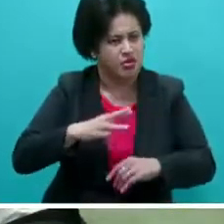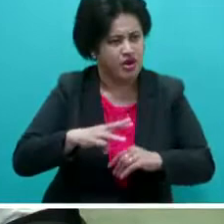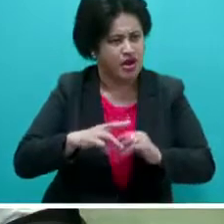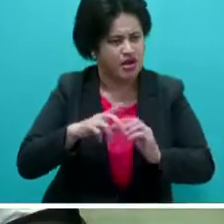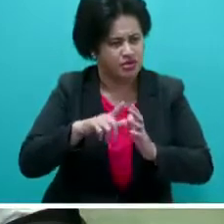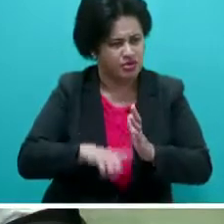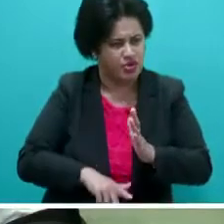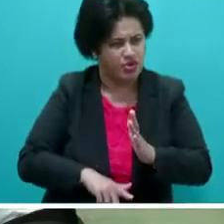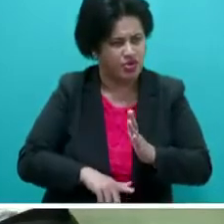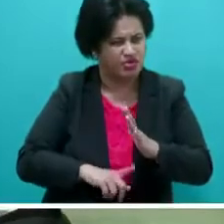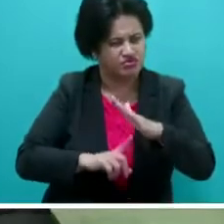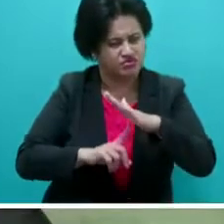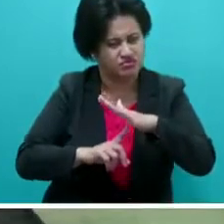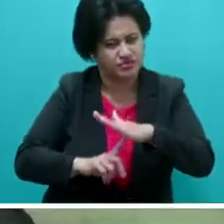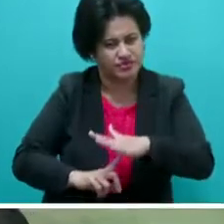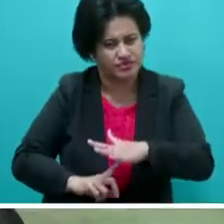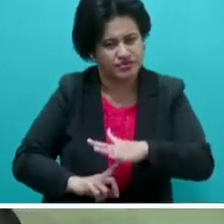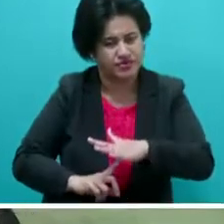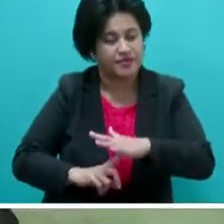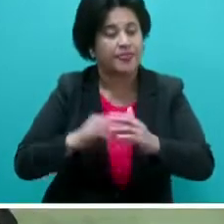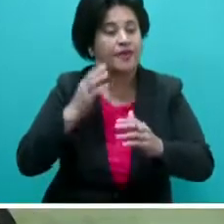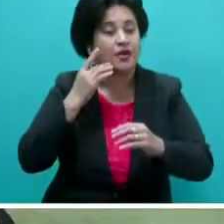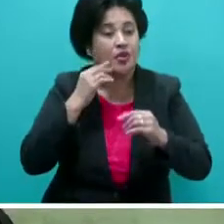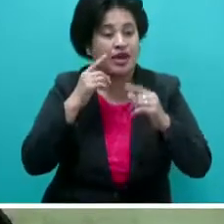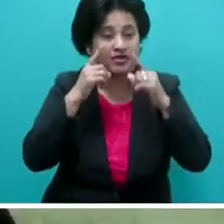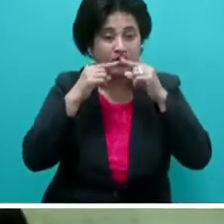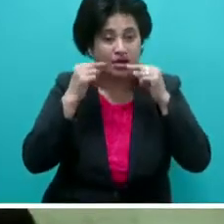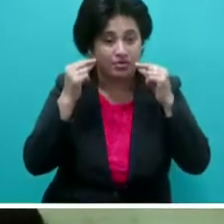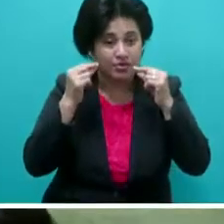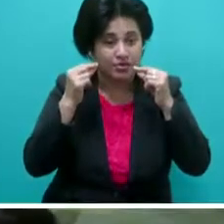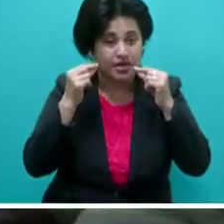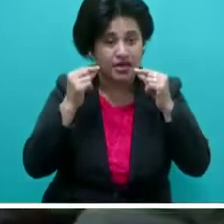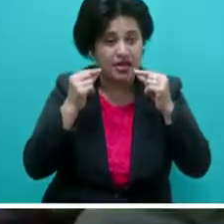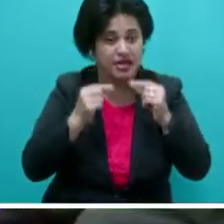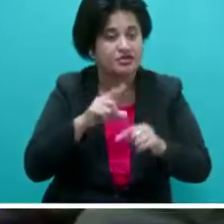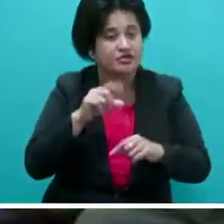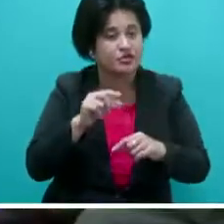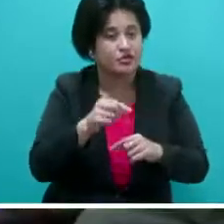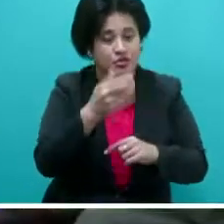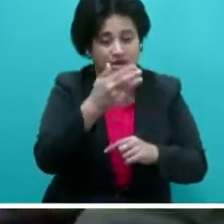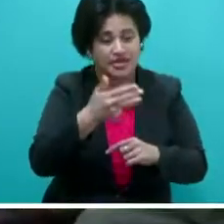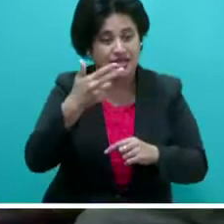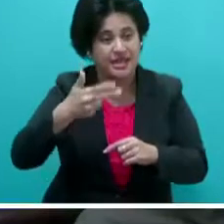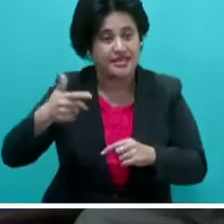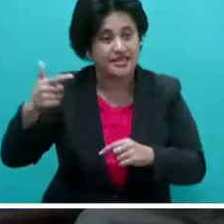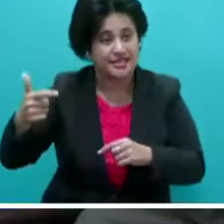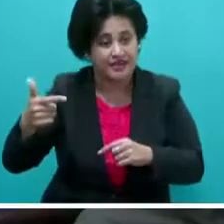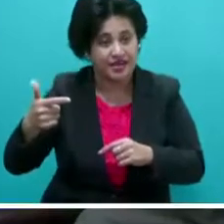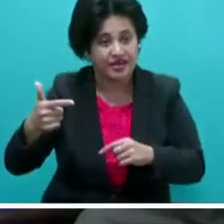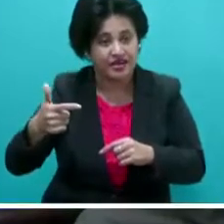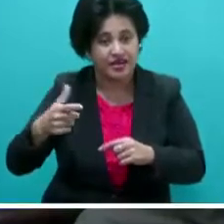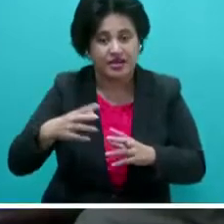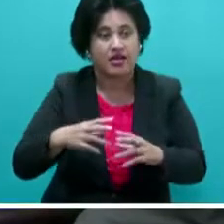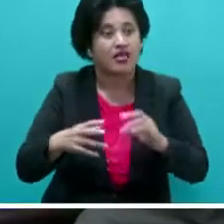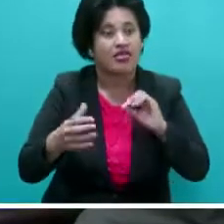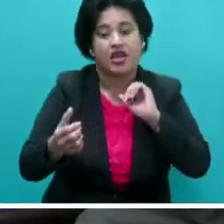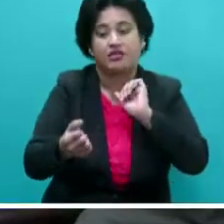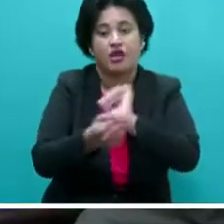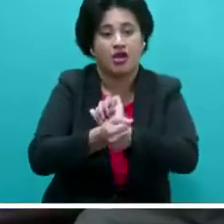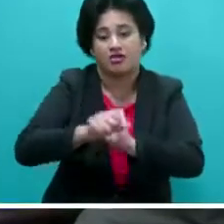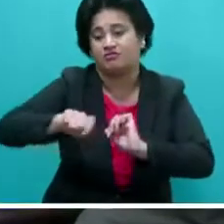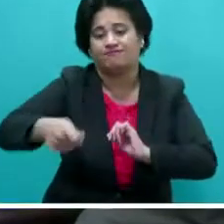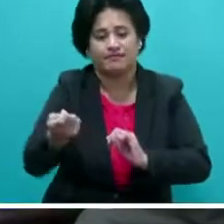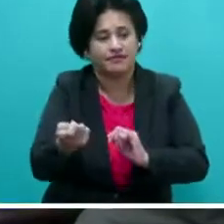Rambuka carried out the coup in 1987, they locked up the Commissioner of Police, P.O. Raman, in